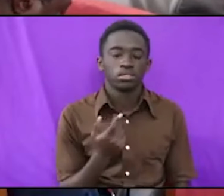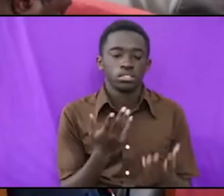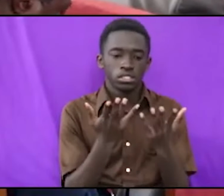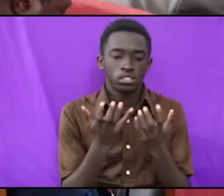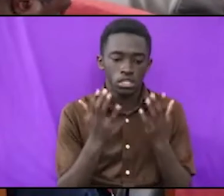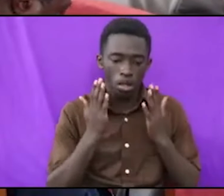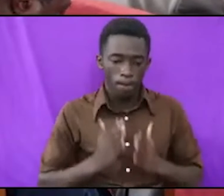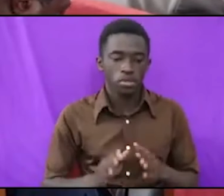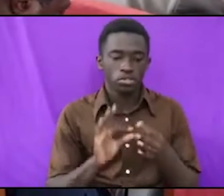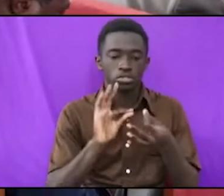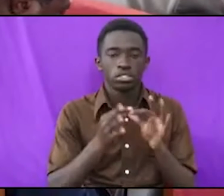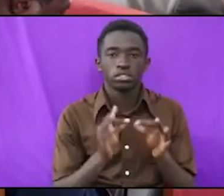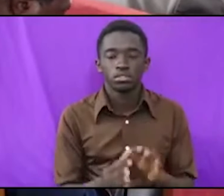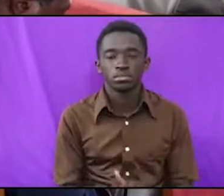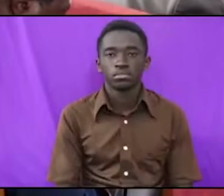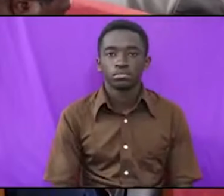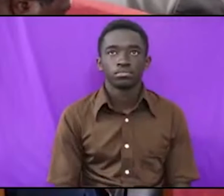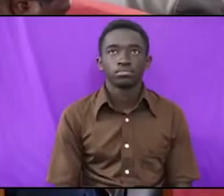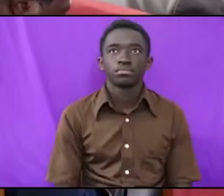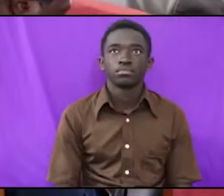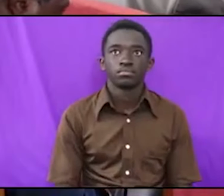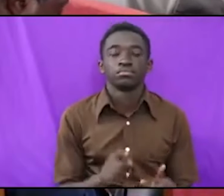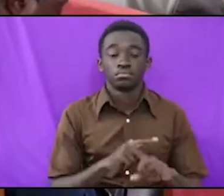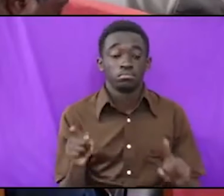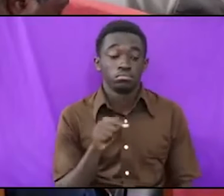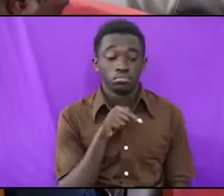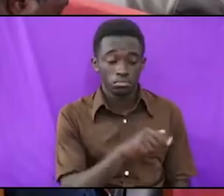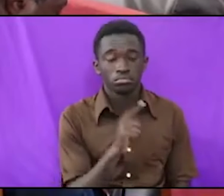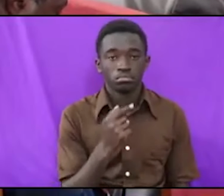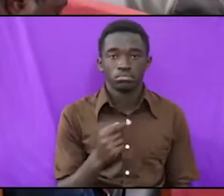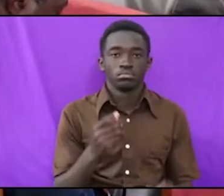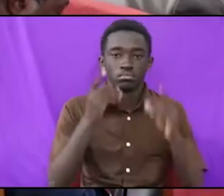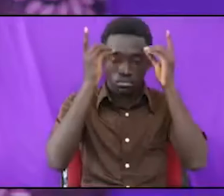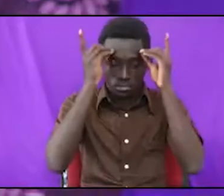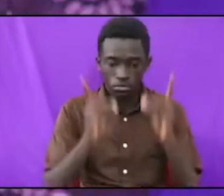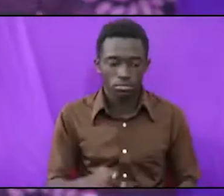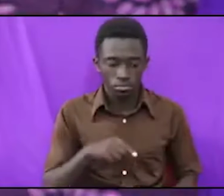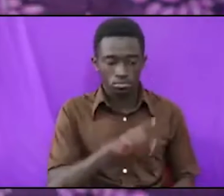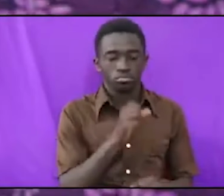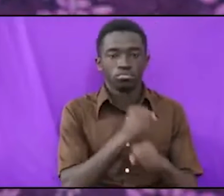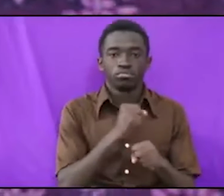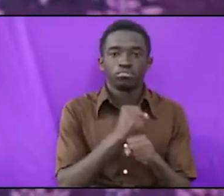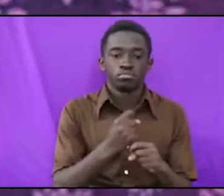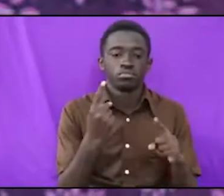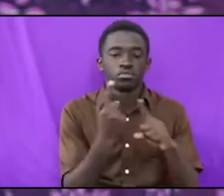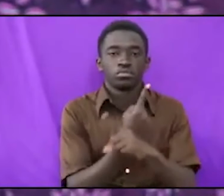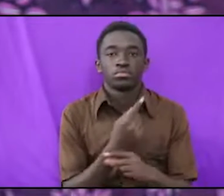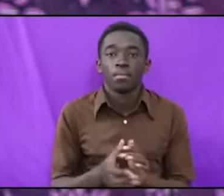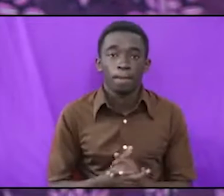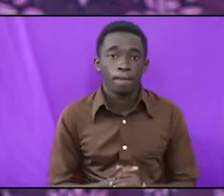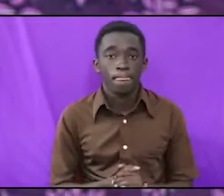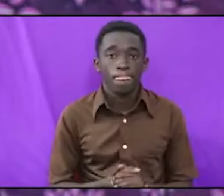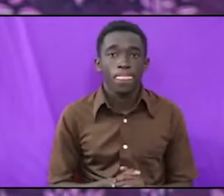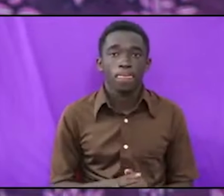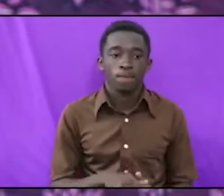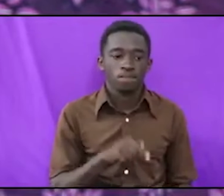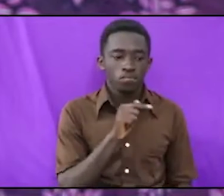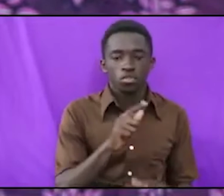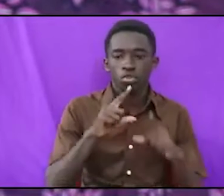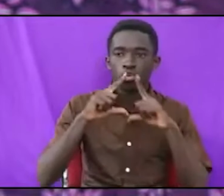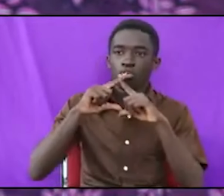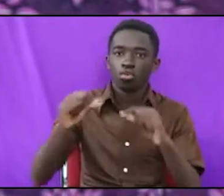interpret. But he decides to do something very unique. He calls all the magicians,